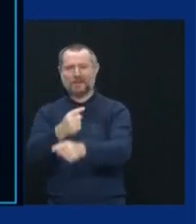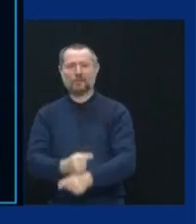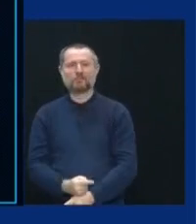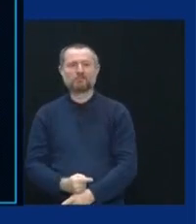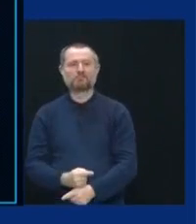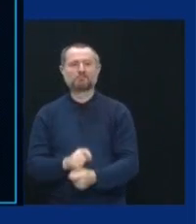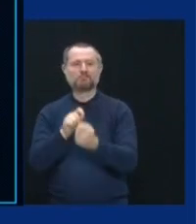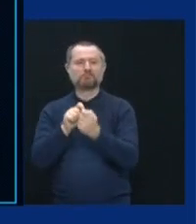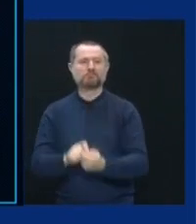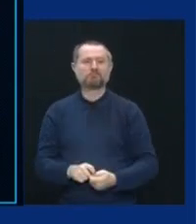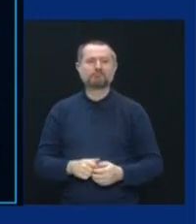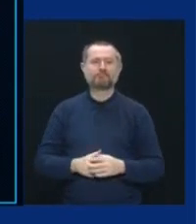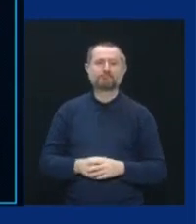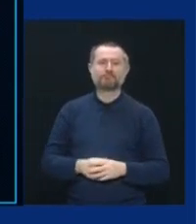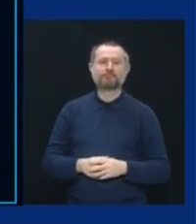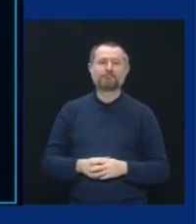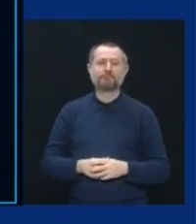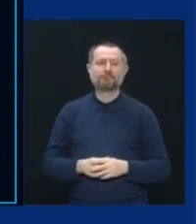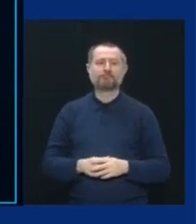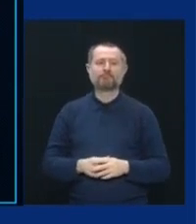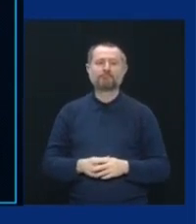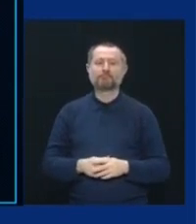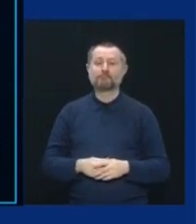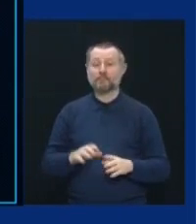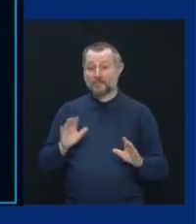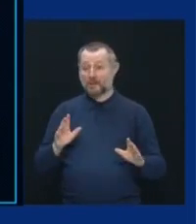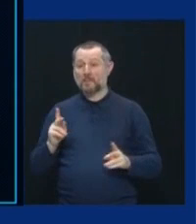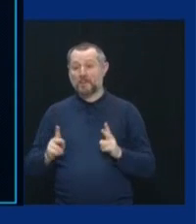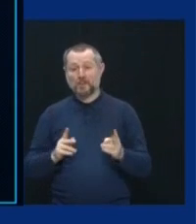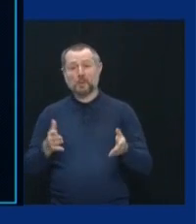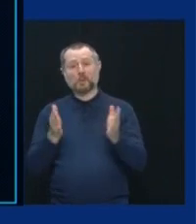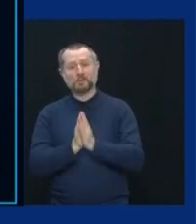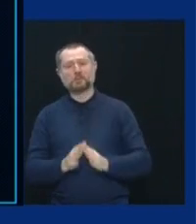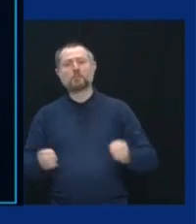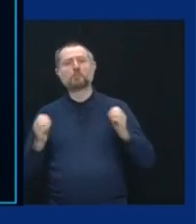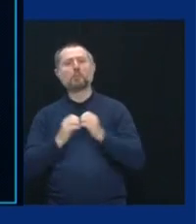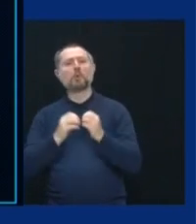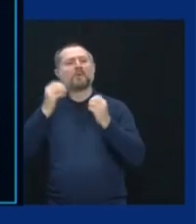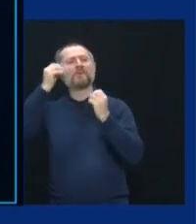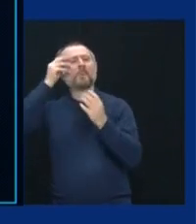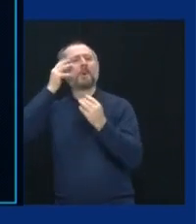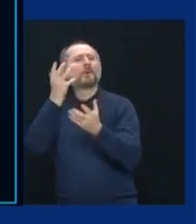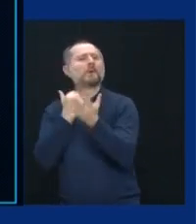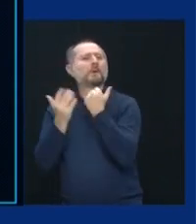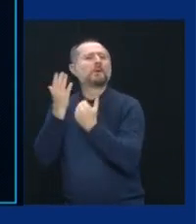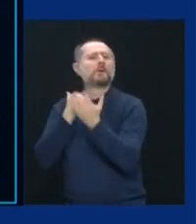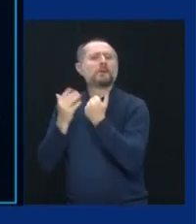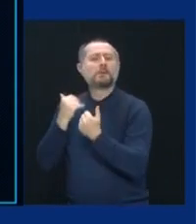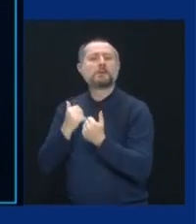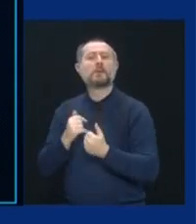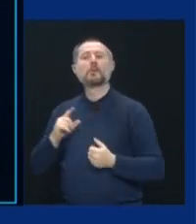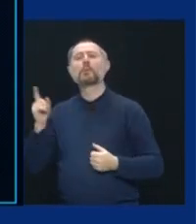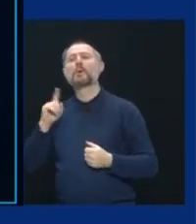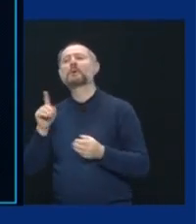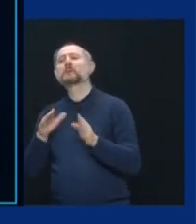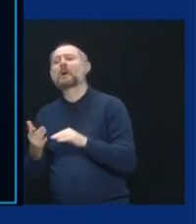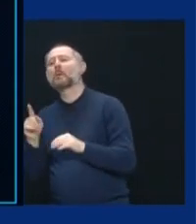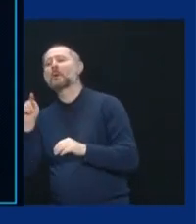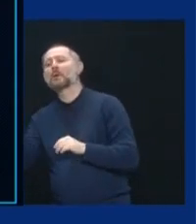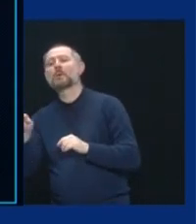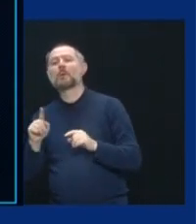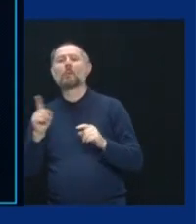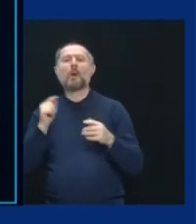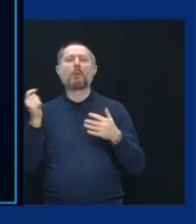always. People did request information beyond the place of death, not